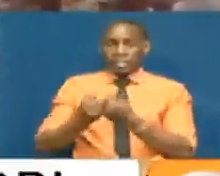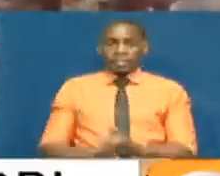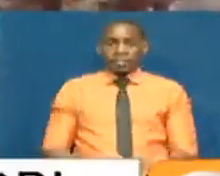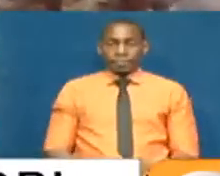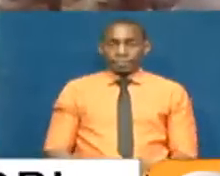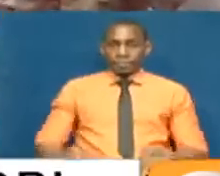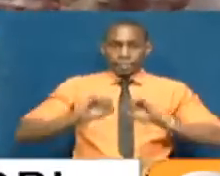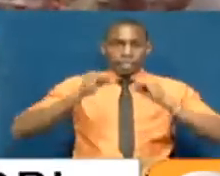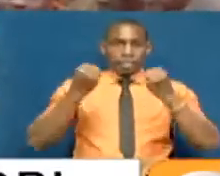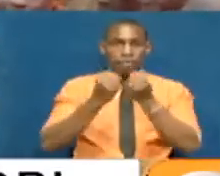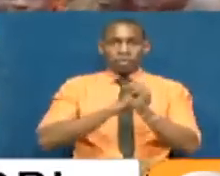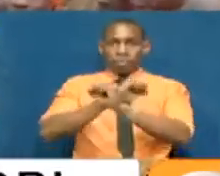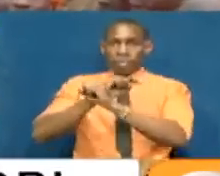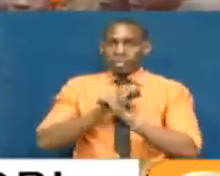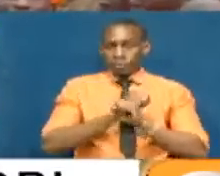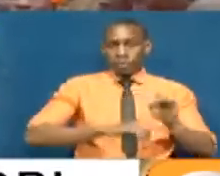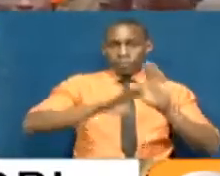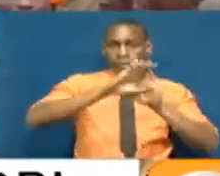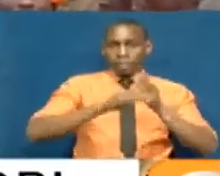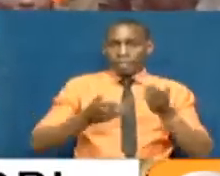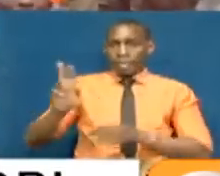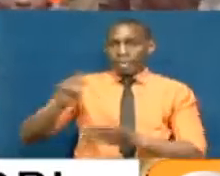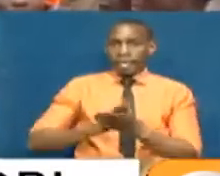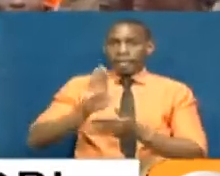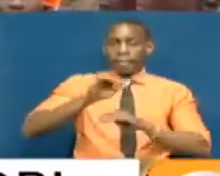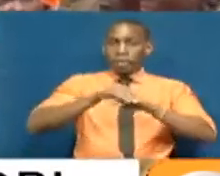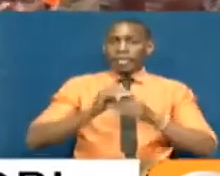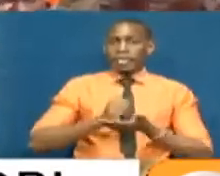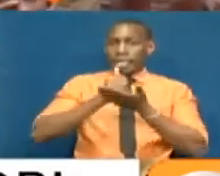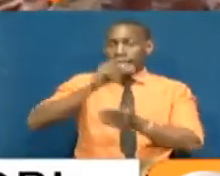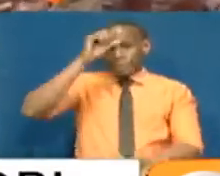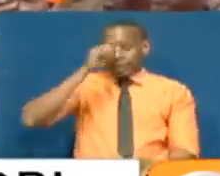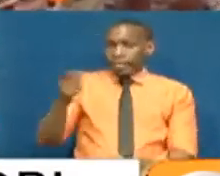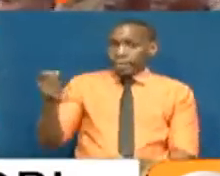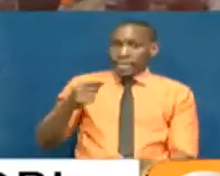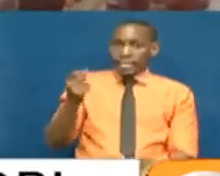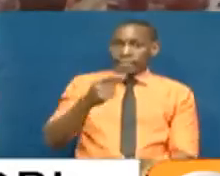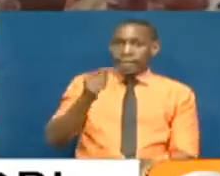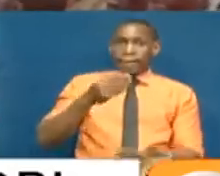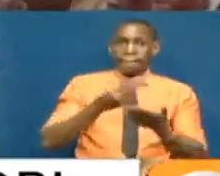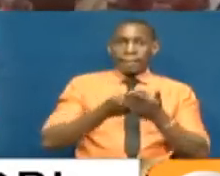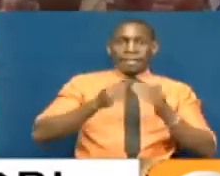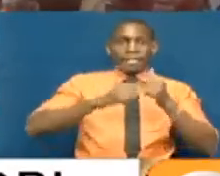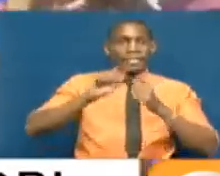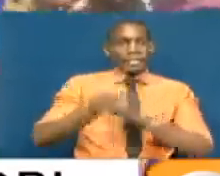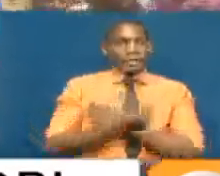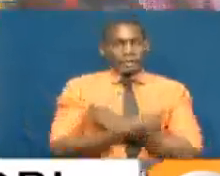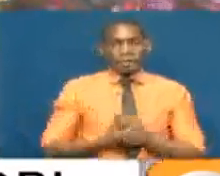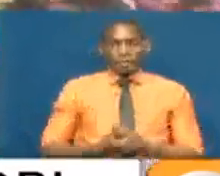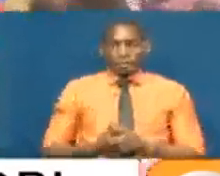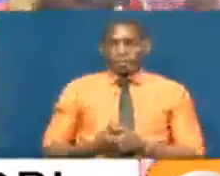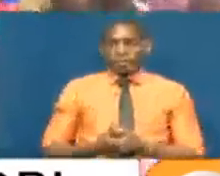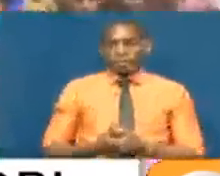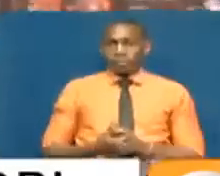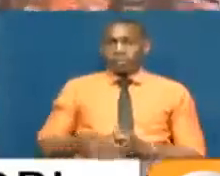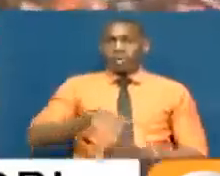social protection program hapa Kenya, watapata msaada kutoka kwa serikali kila mwezi shilingi 6,000. Azimio One